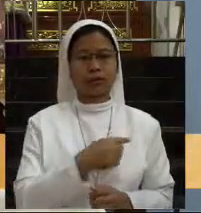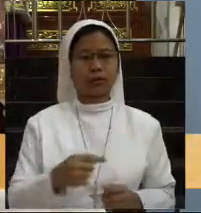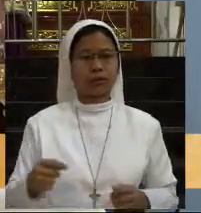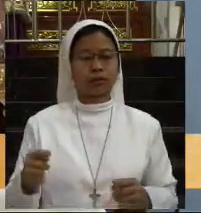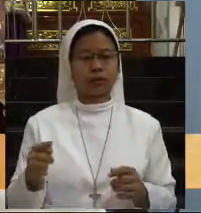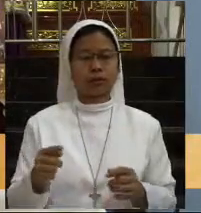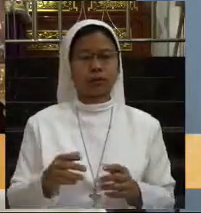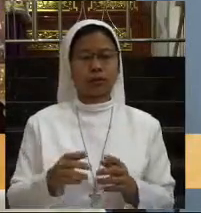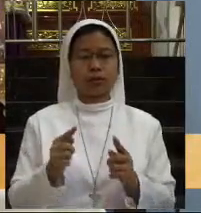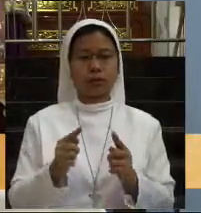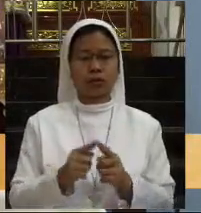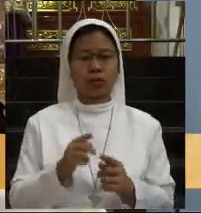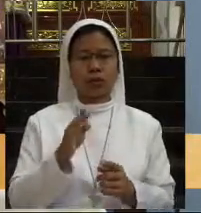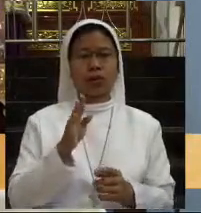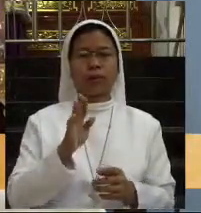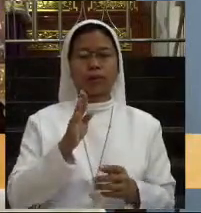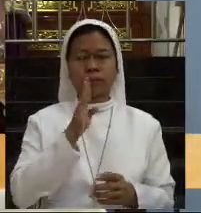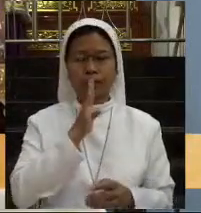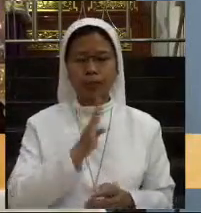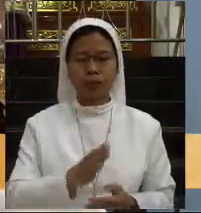heart.